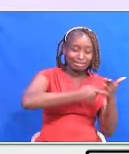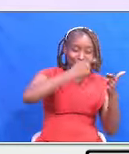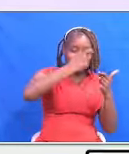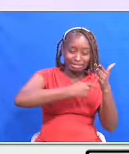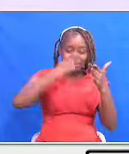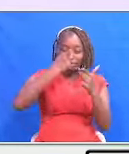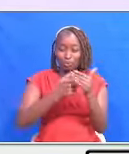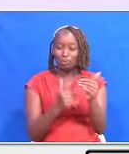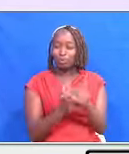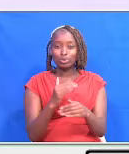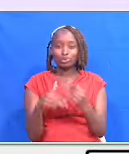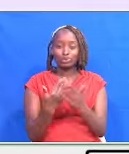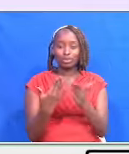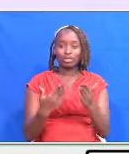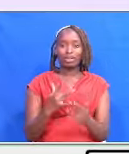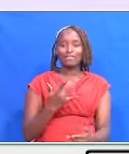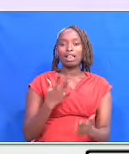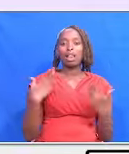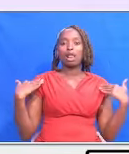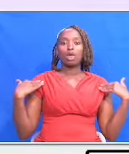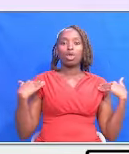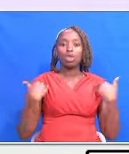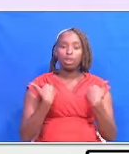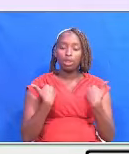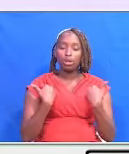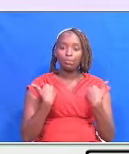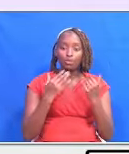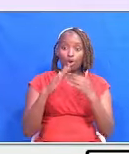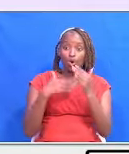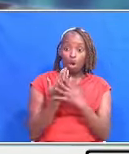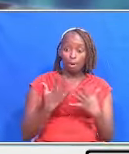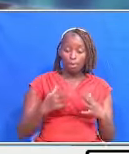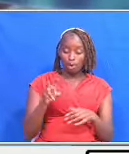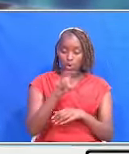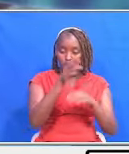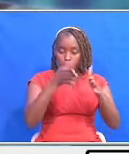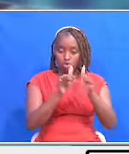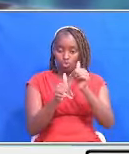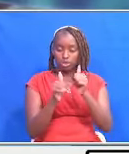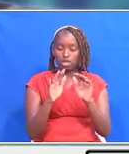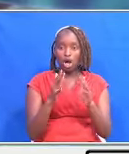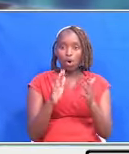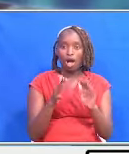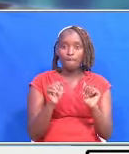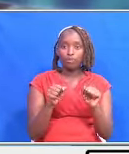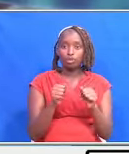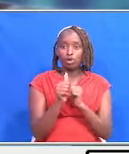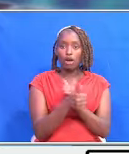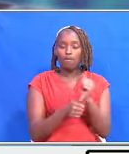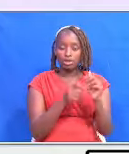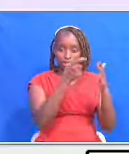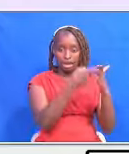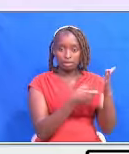one. So we are, they are fed up. And every taxpayer is looking on a way of, how can I avoid this tax? Mm-hmm.